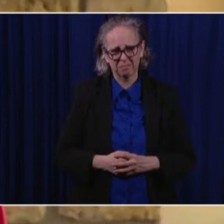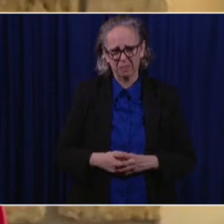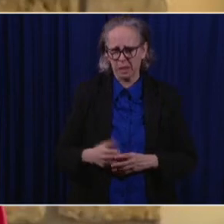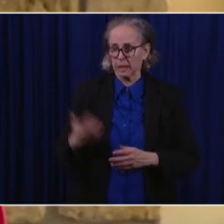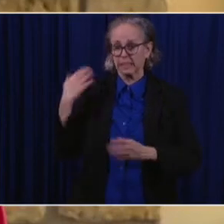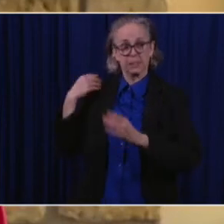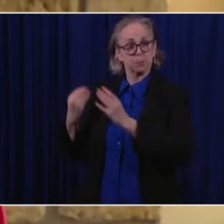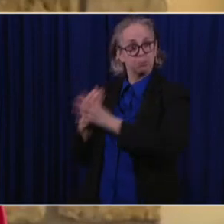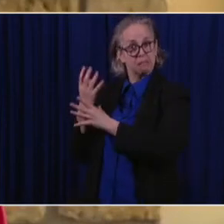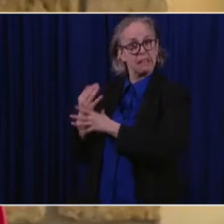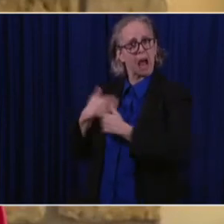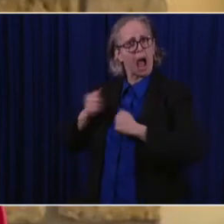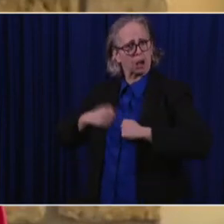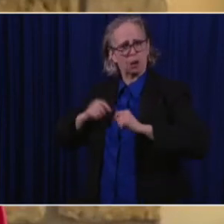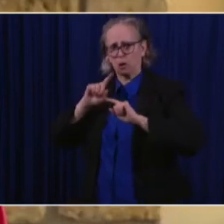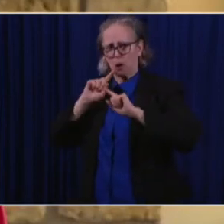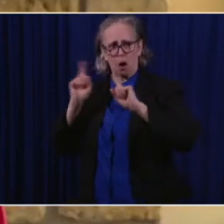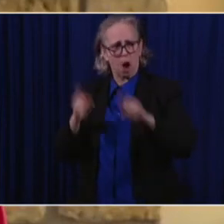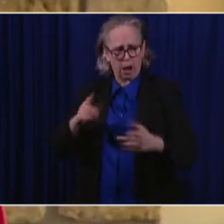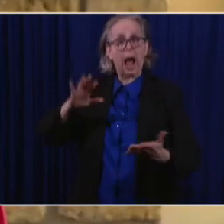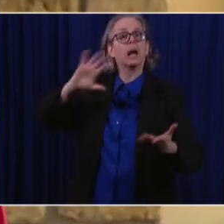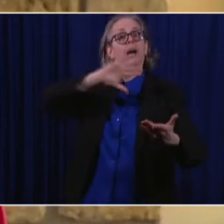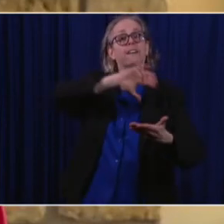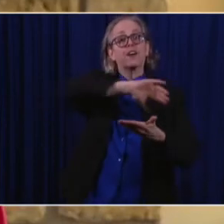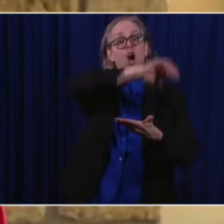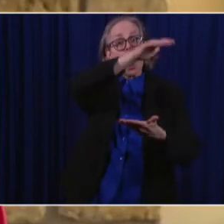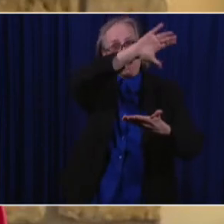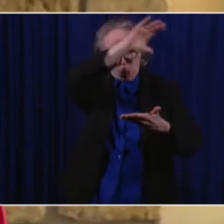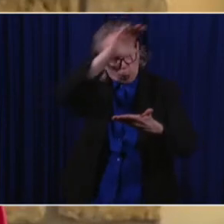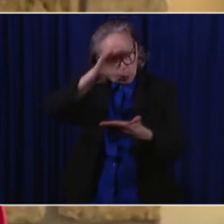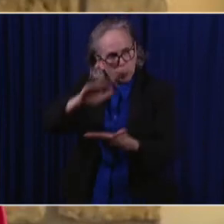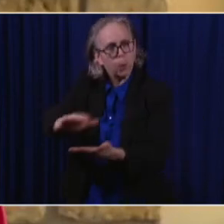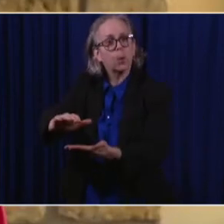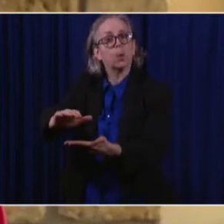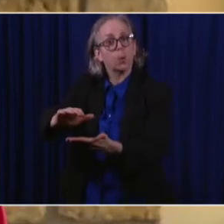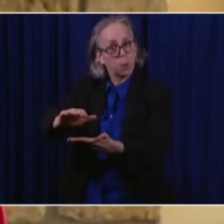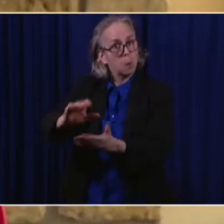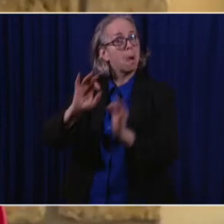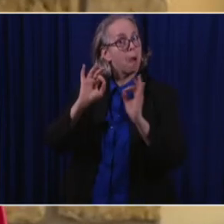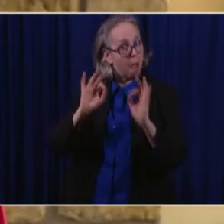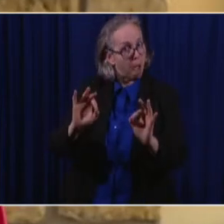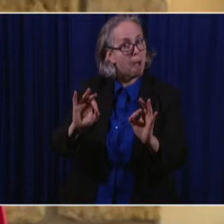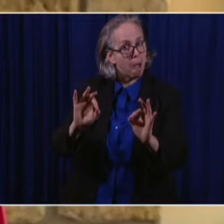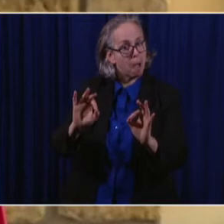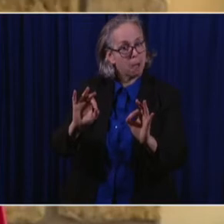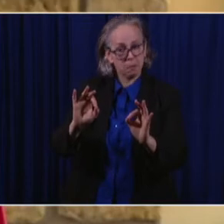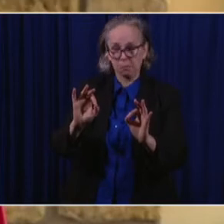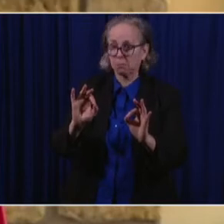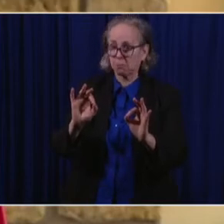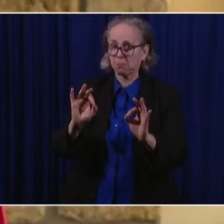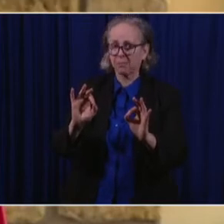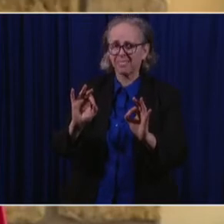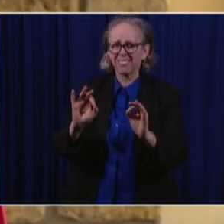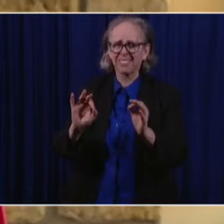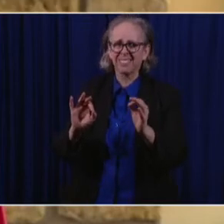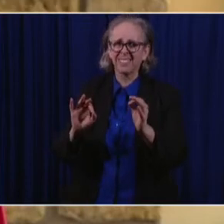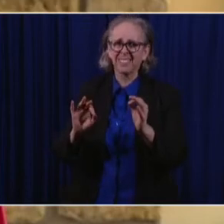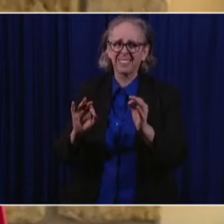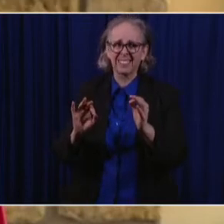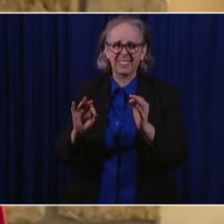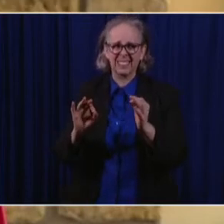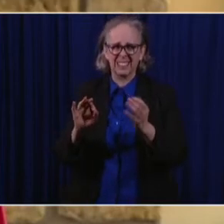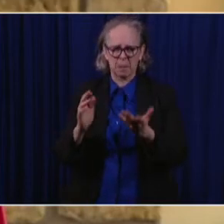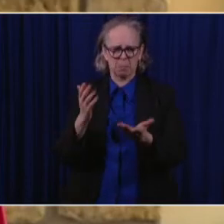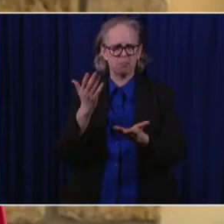flattened the curve, knocked this thing down. They did well in the summer. We knocked it down with a lot more people wearing masks in the urban areas, which is where we were seeing the